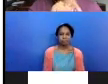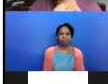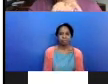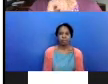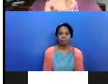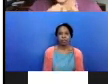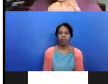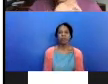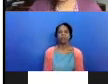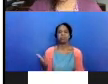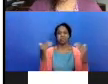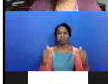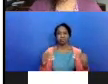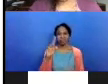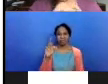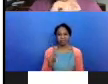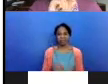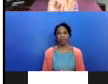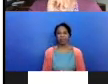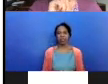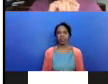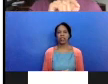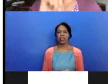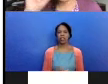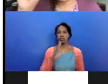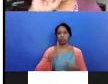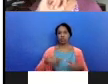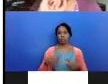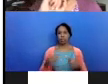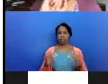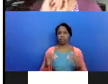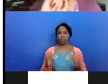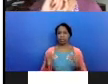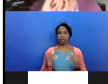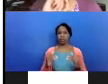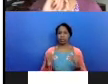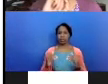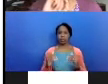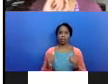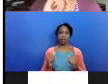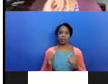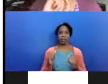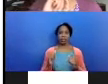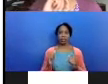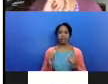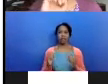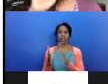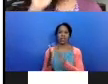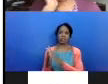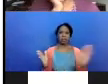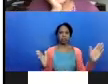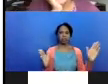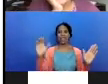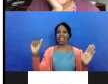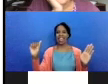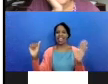of determining where a man is on the spectrum of A to Z, I hear you speak, as you say,